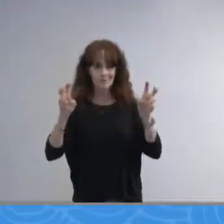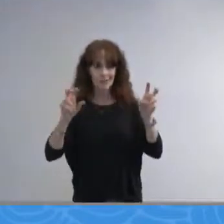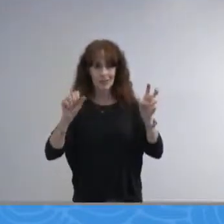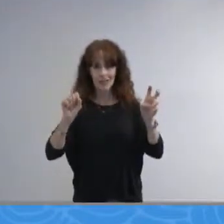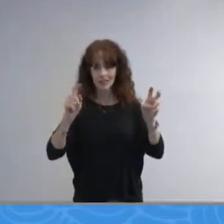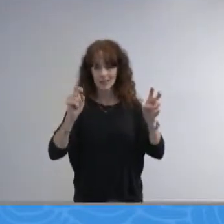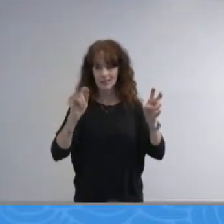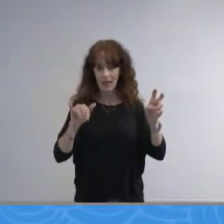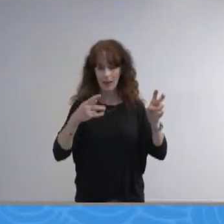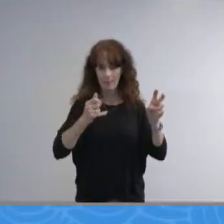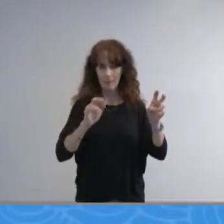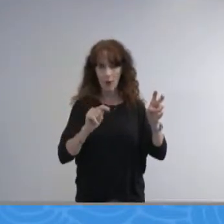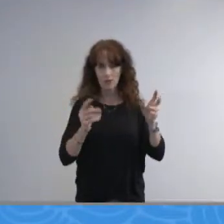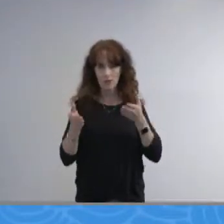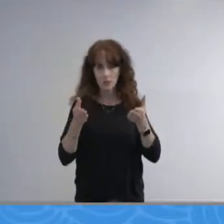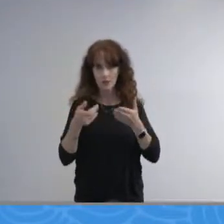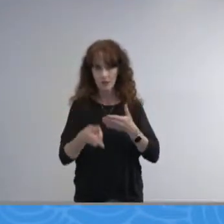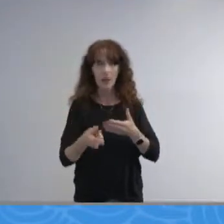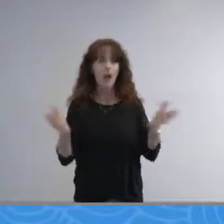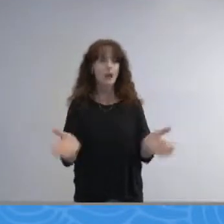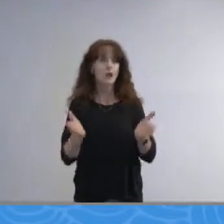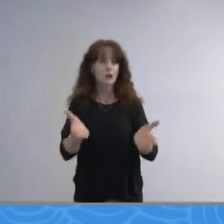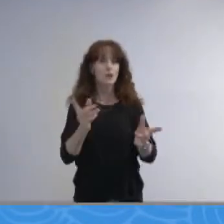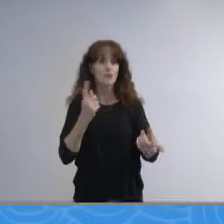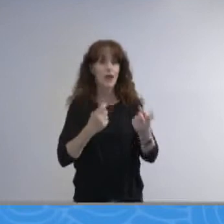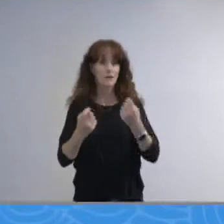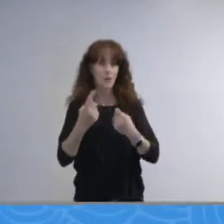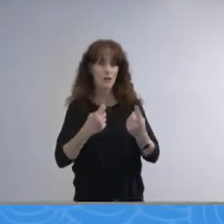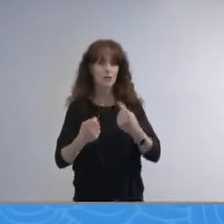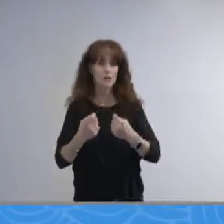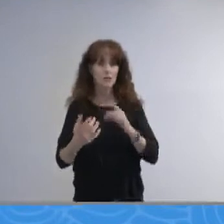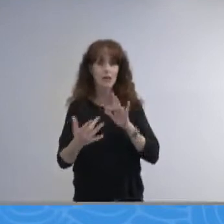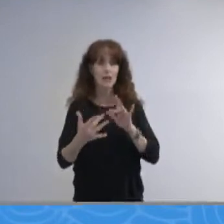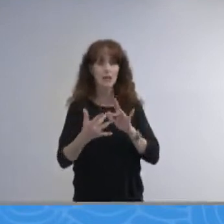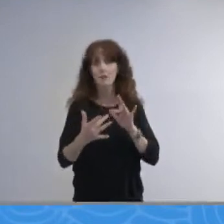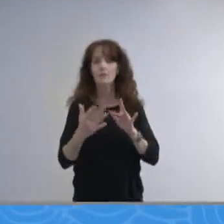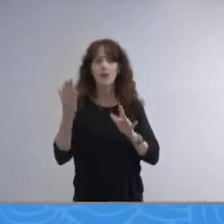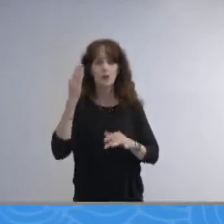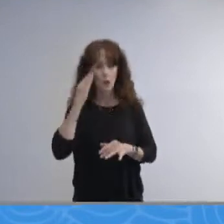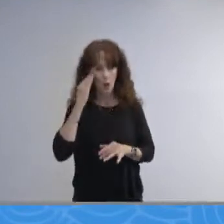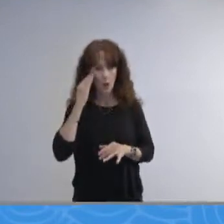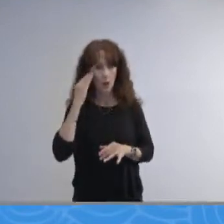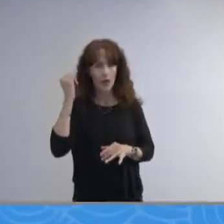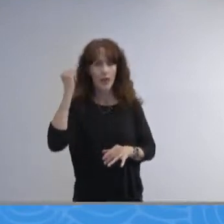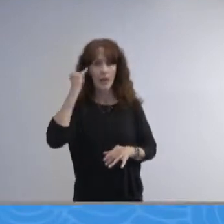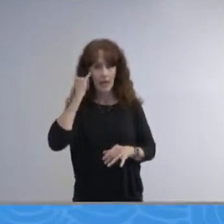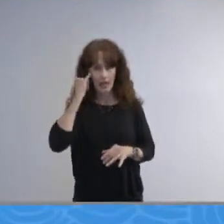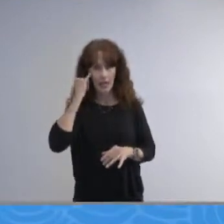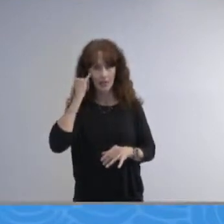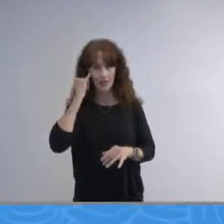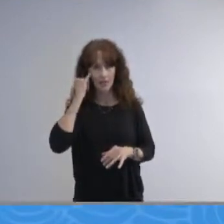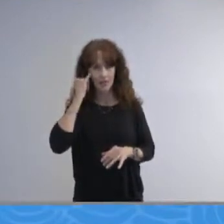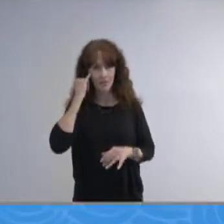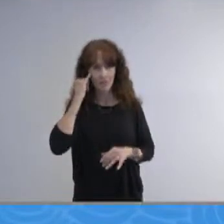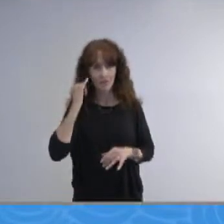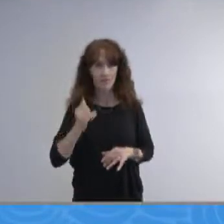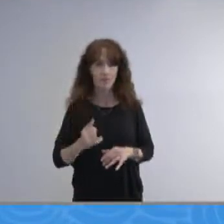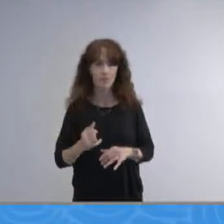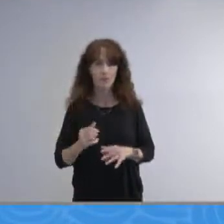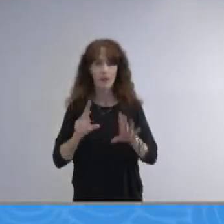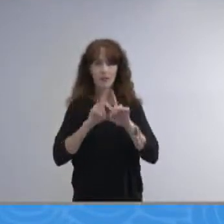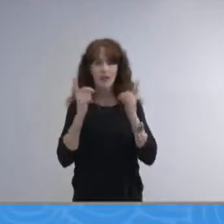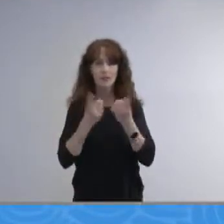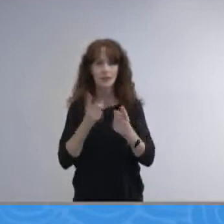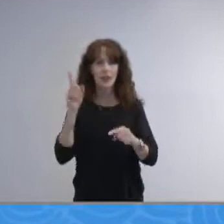So I encourage you, if you have questions about that, to reach out, but just know that if the